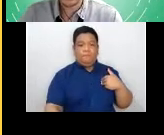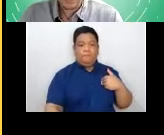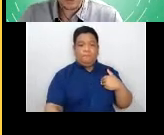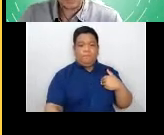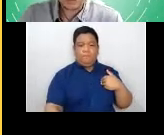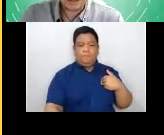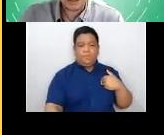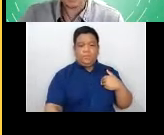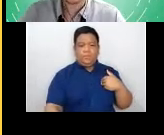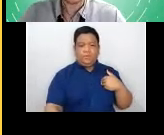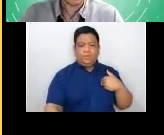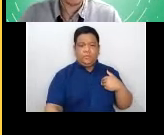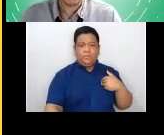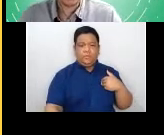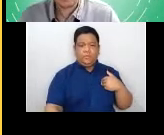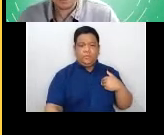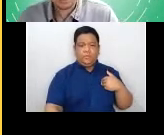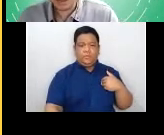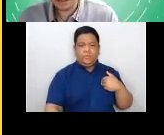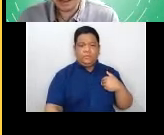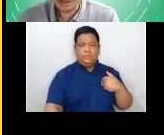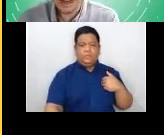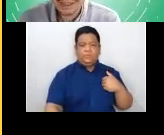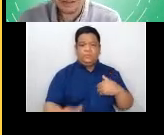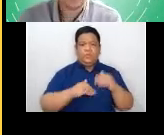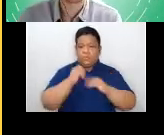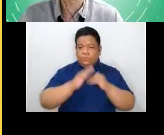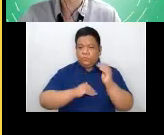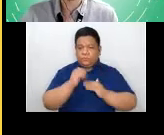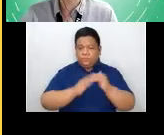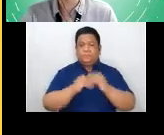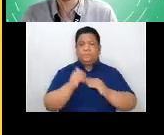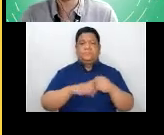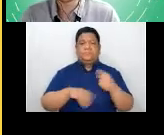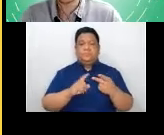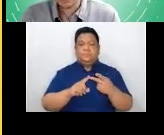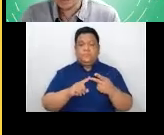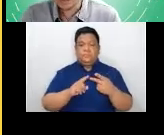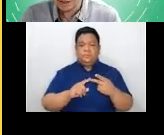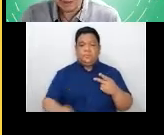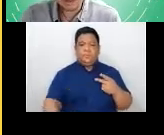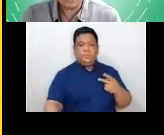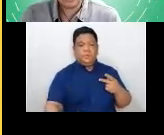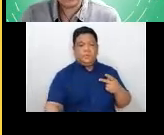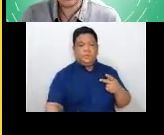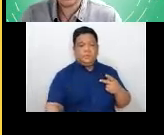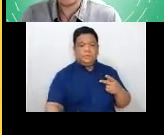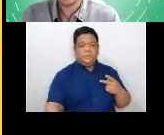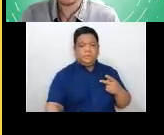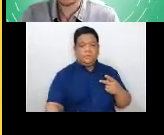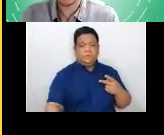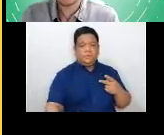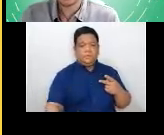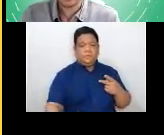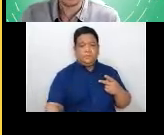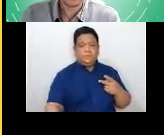So architecture can involve building plans, from something as small as a bathroom all the way to an entire building. And we normally see, for